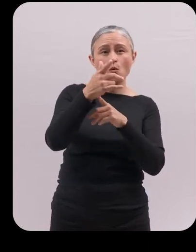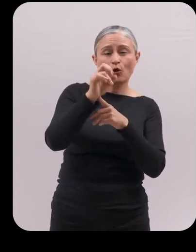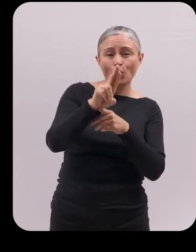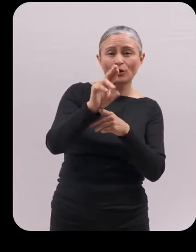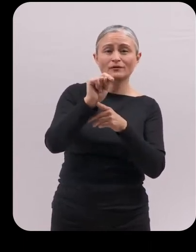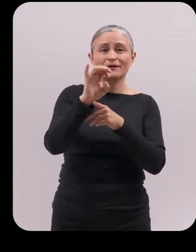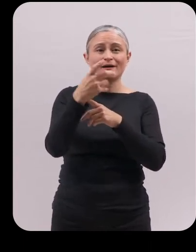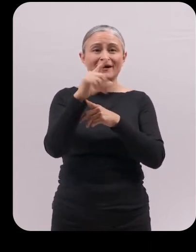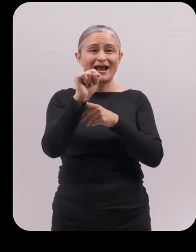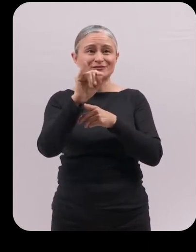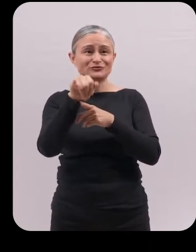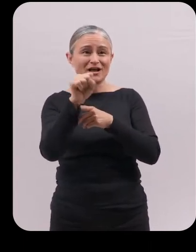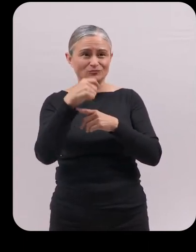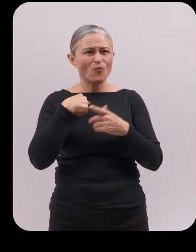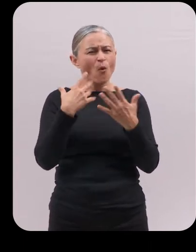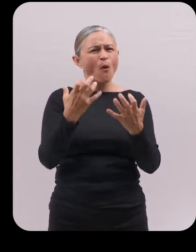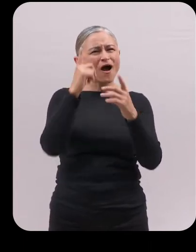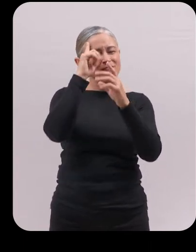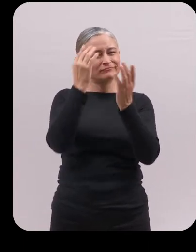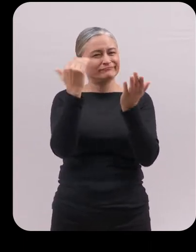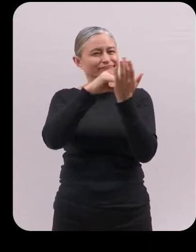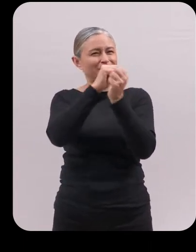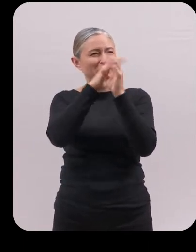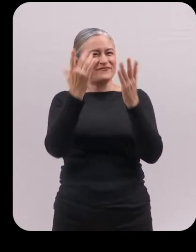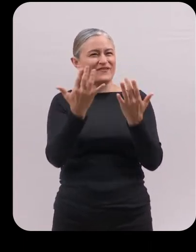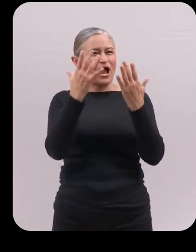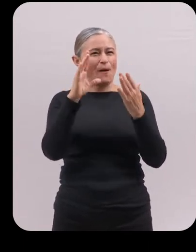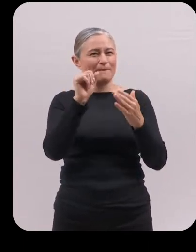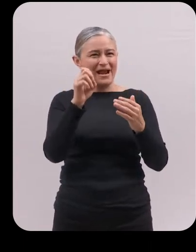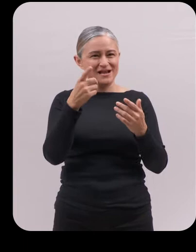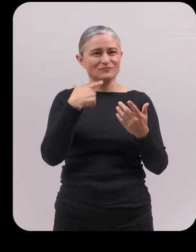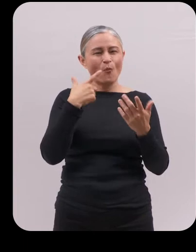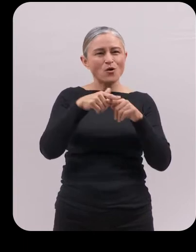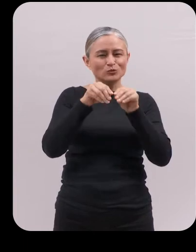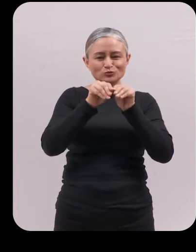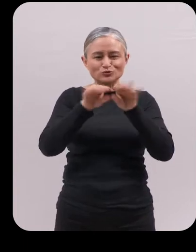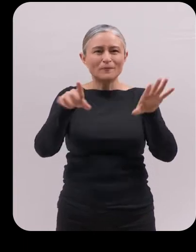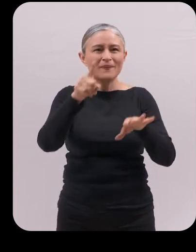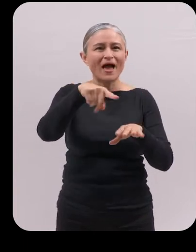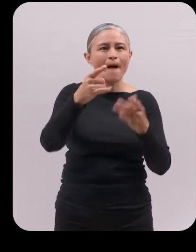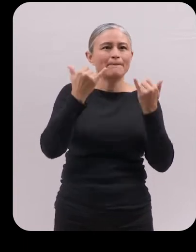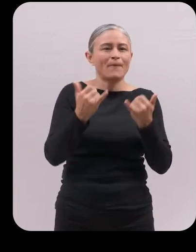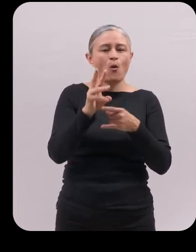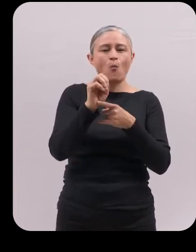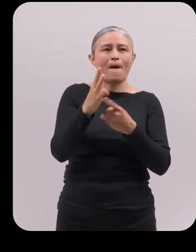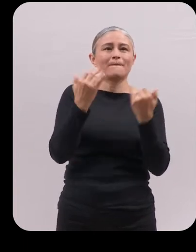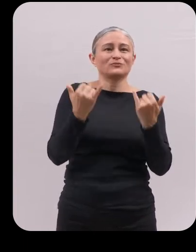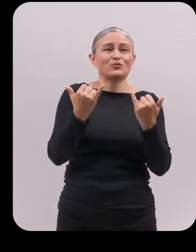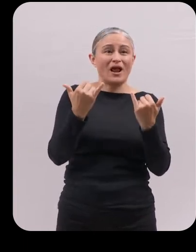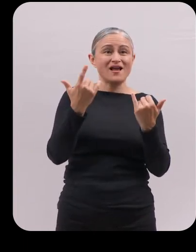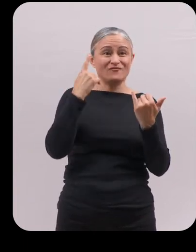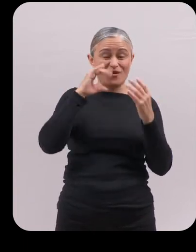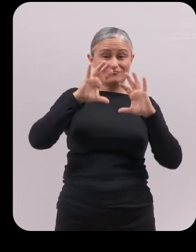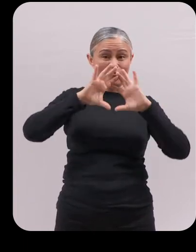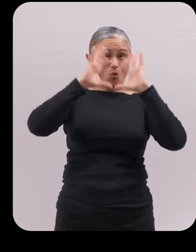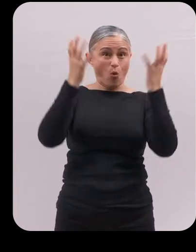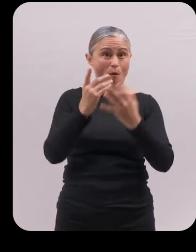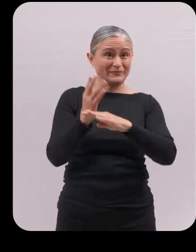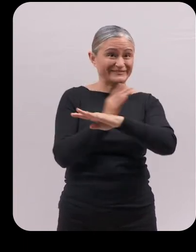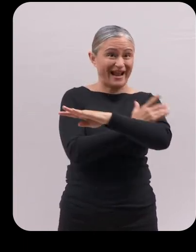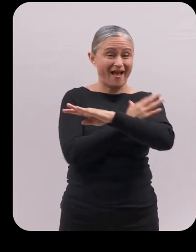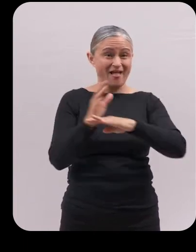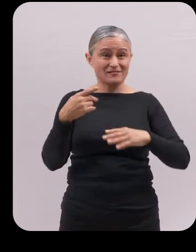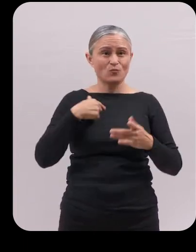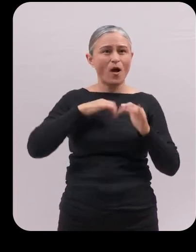Well, we wanted to reimagine Firebase to help you ship these modern web apps at global scale. So we're